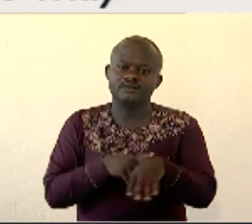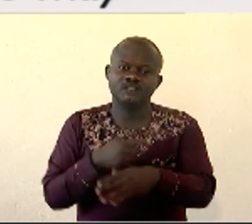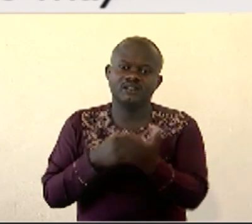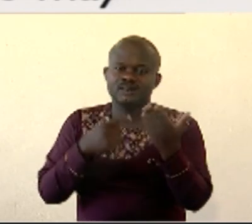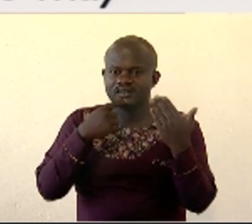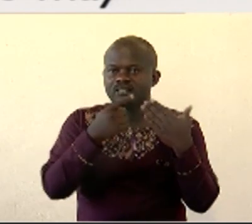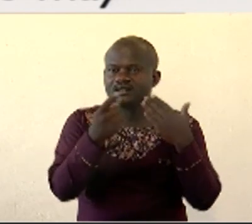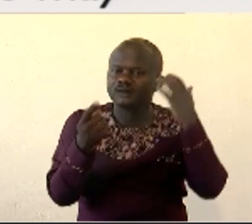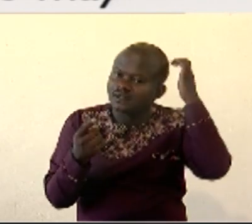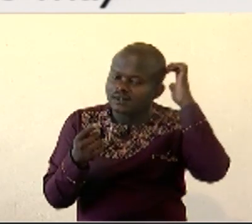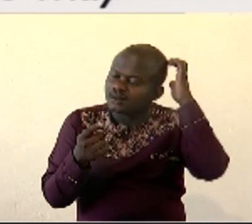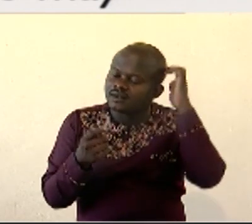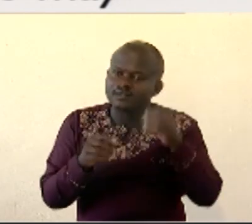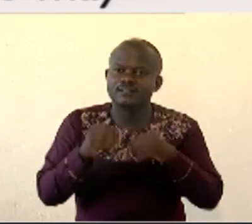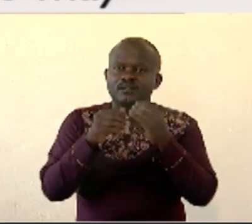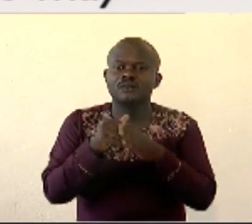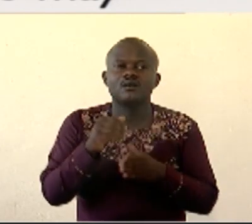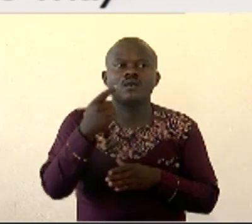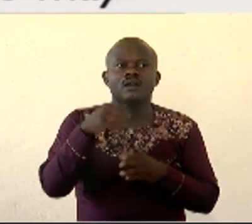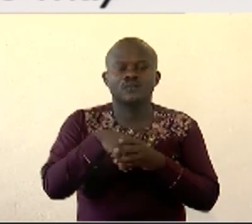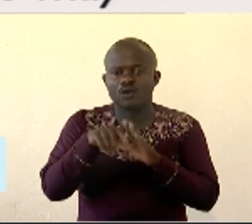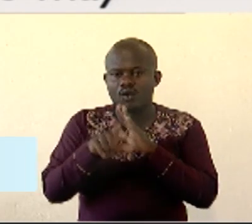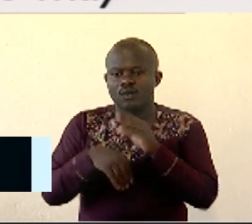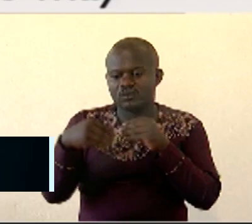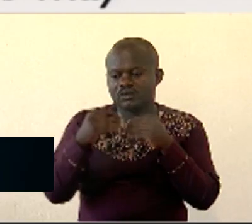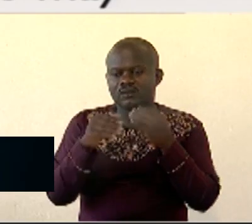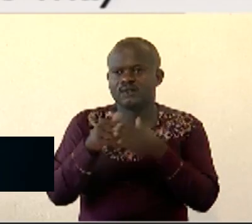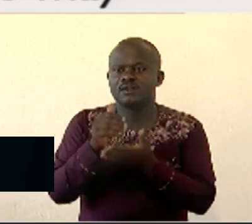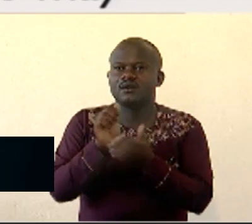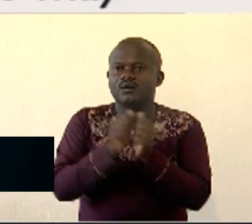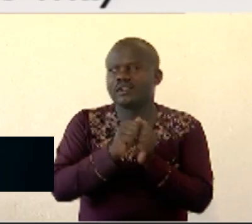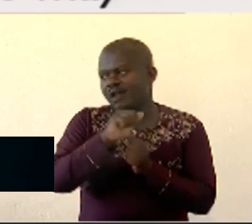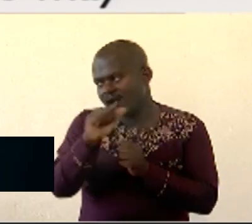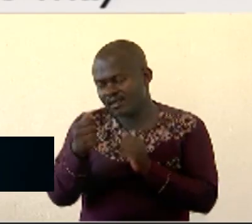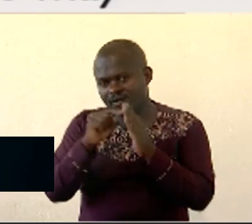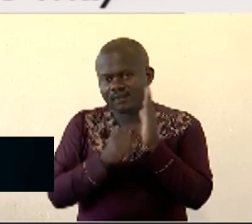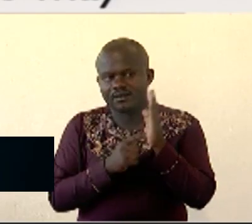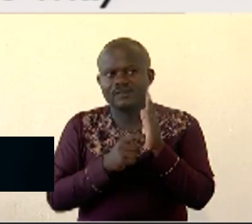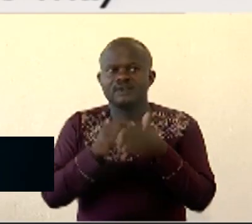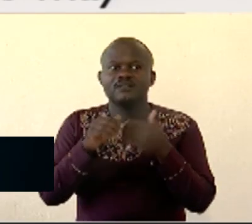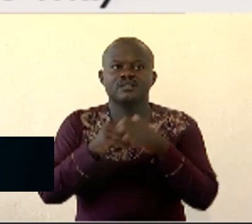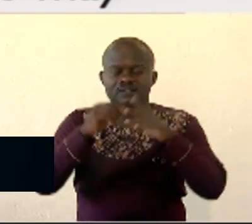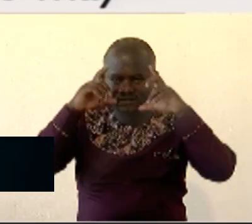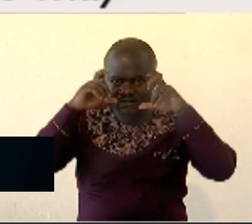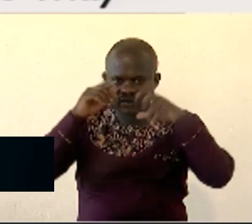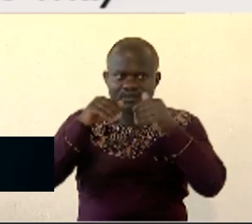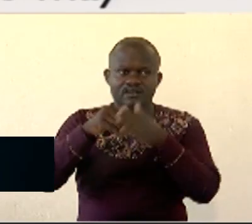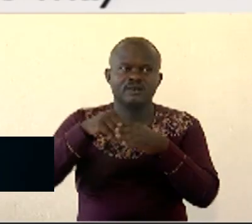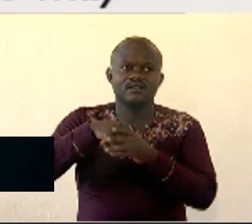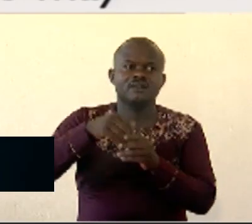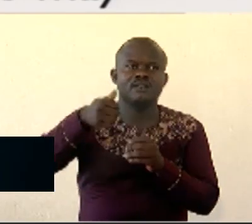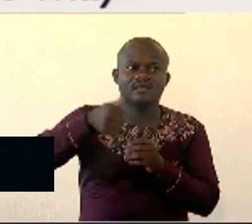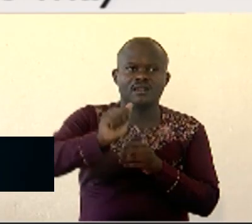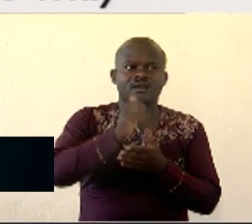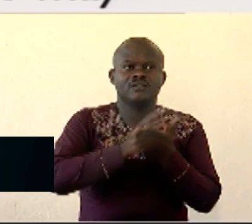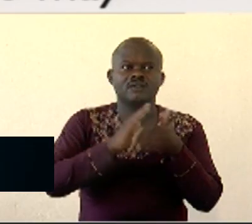is a supply of one or raw materials or the other factors necessary for photosynthesis, in that way,